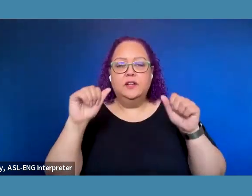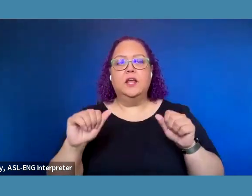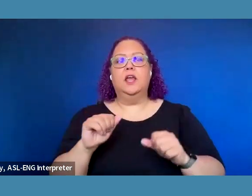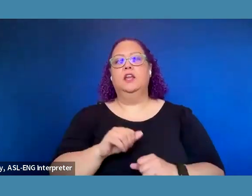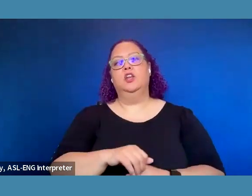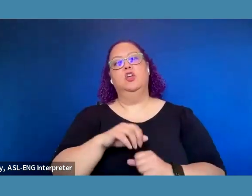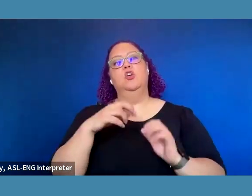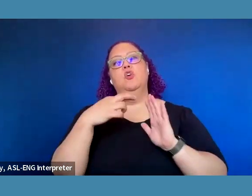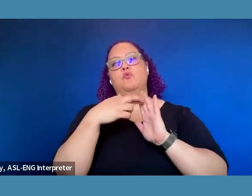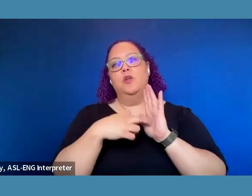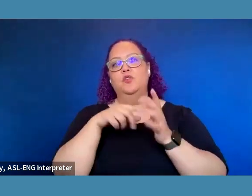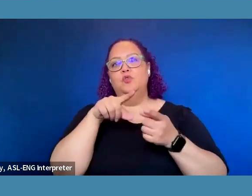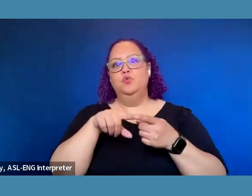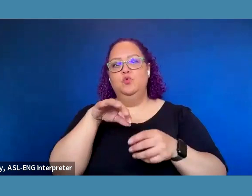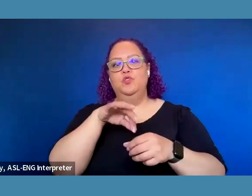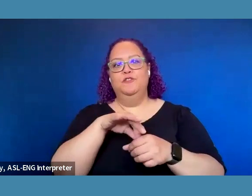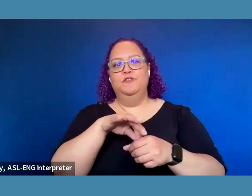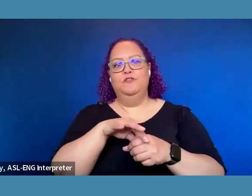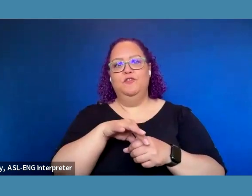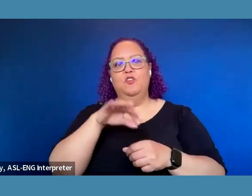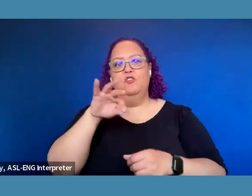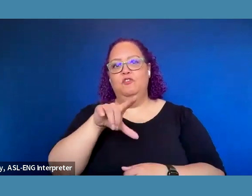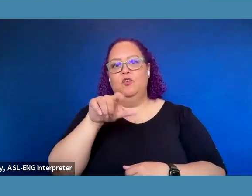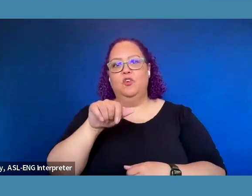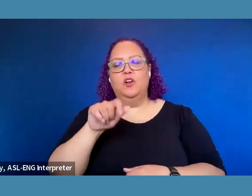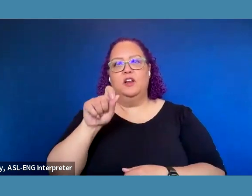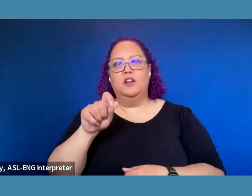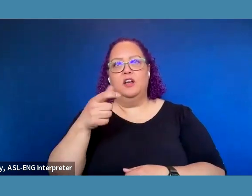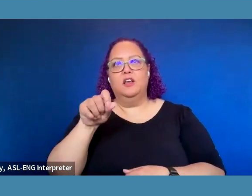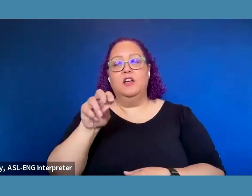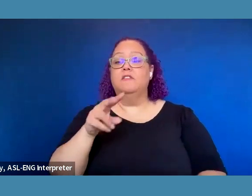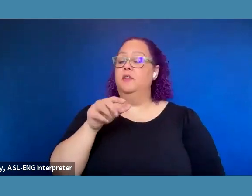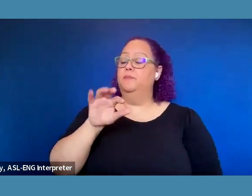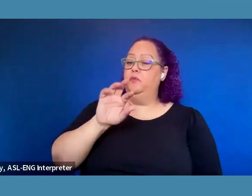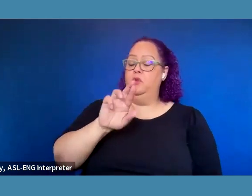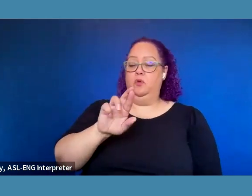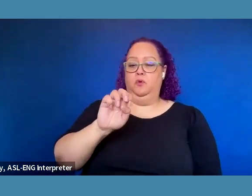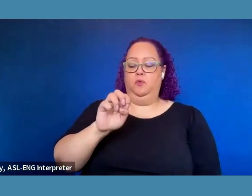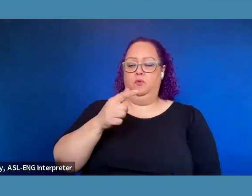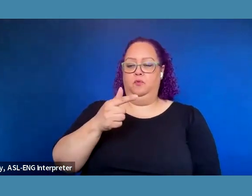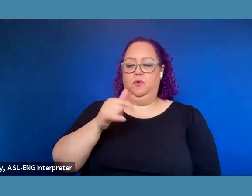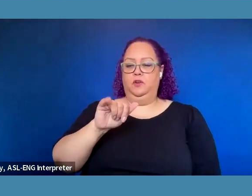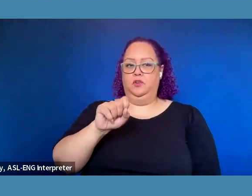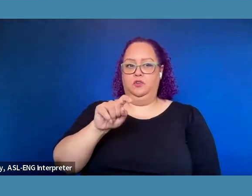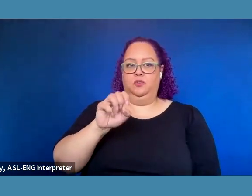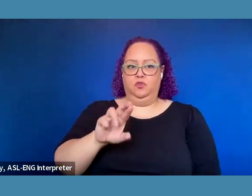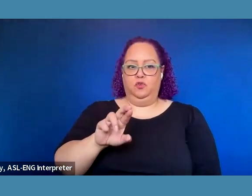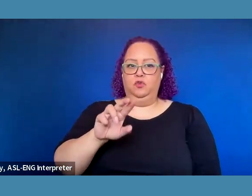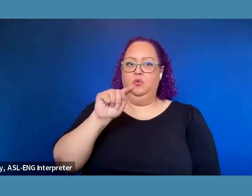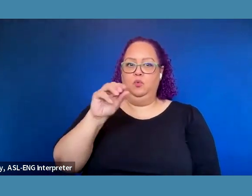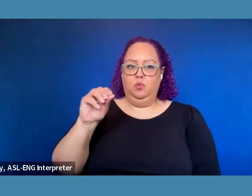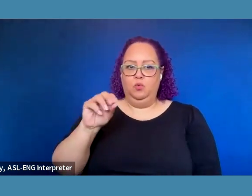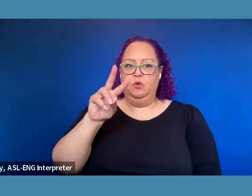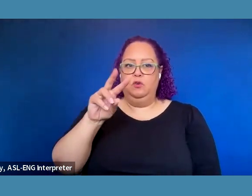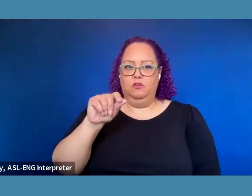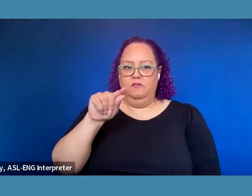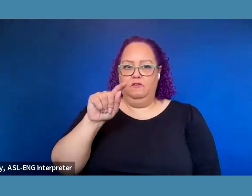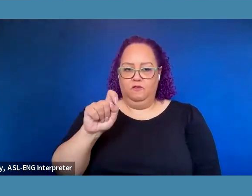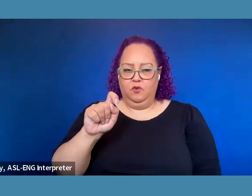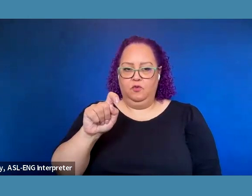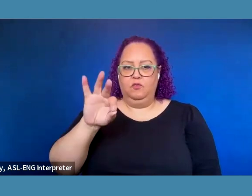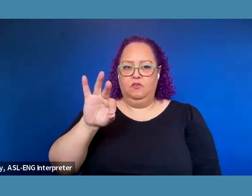registertovoteflorida.gov. That's where you can also request a new vote by mail ballot. You can find your supervisor